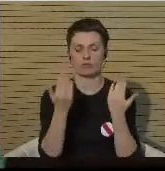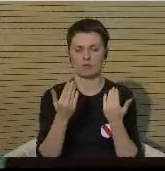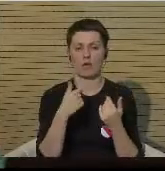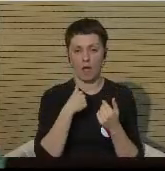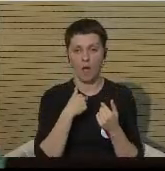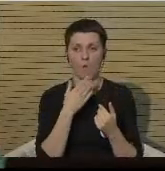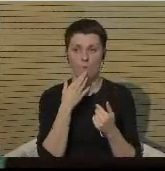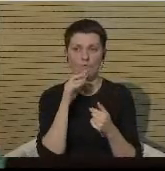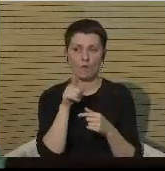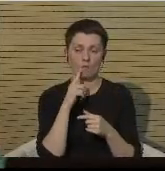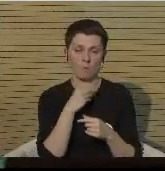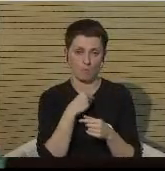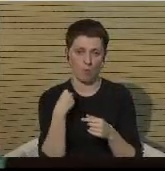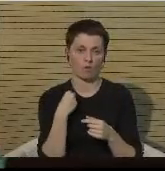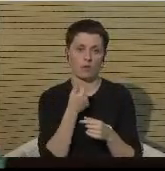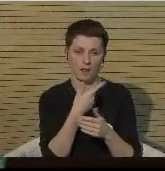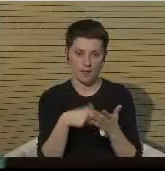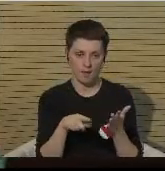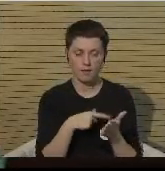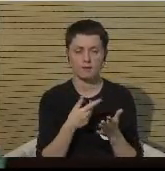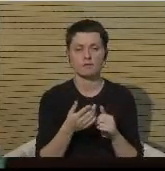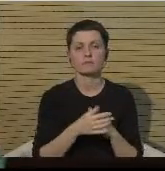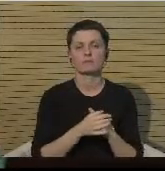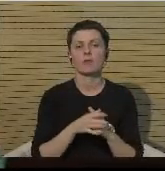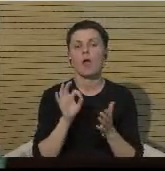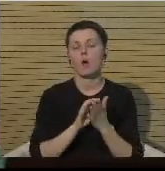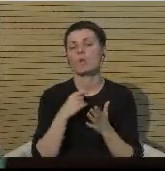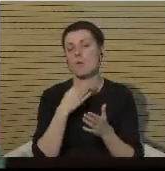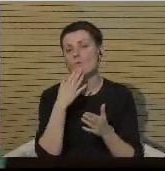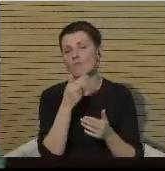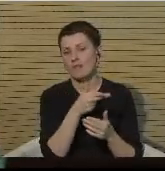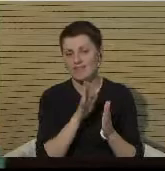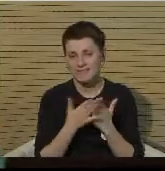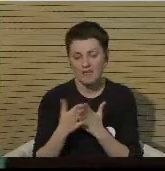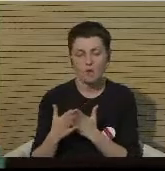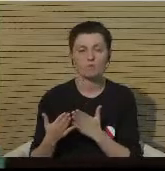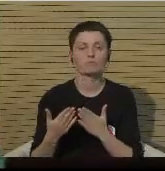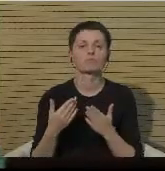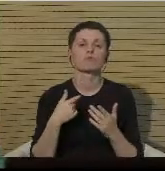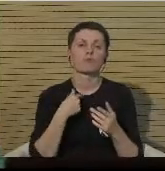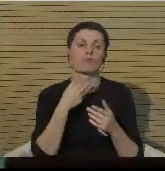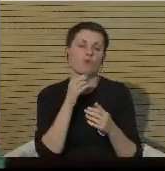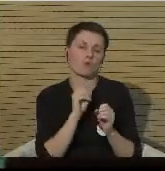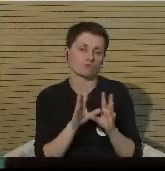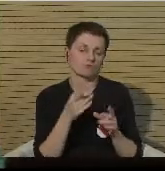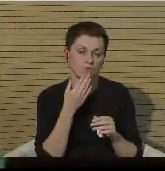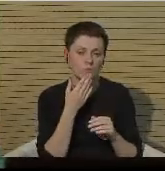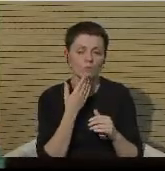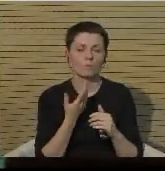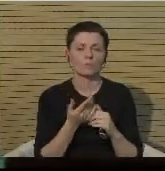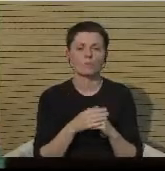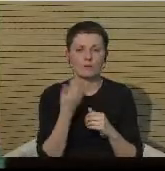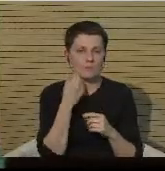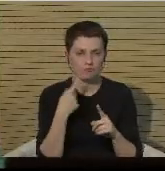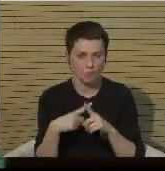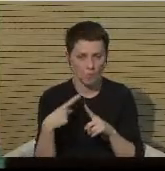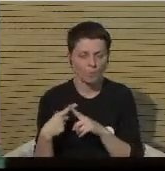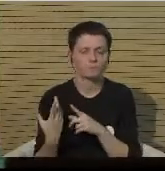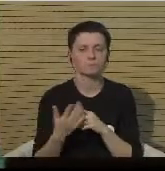3 days that we had to fill in with material, with content, and a number of questions that could go in any possible direction. So whenever I talk